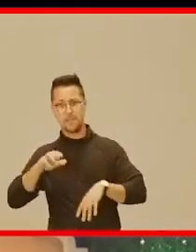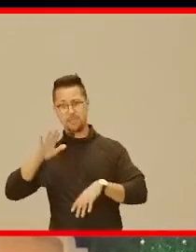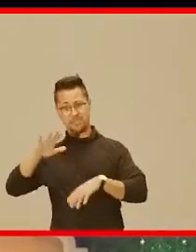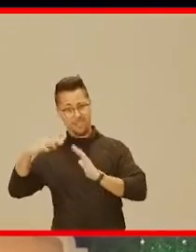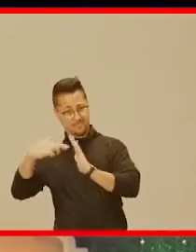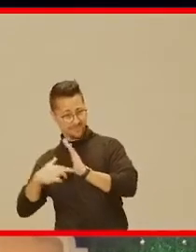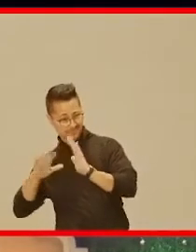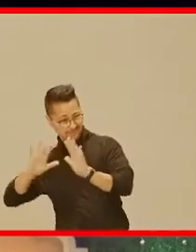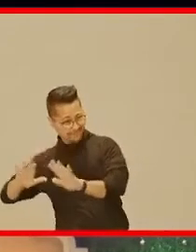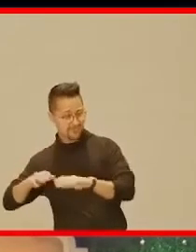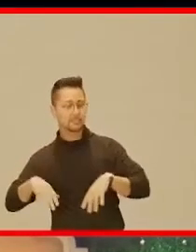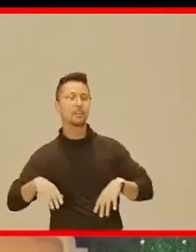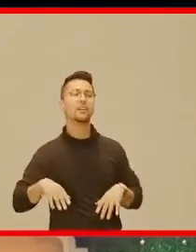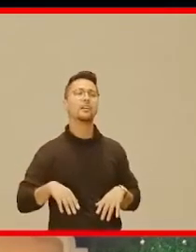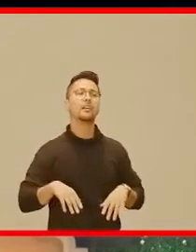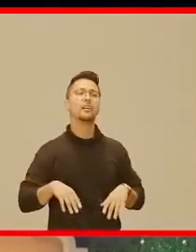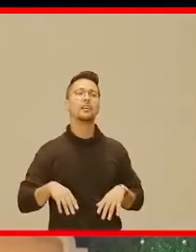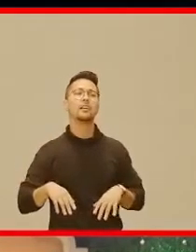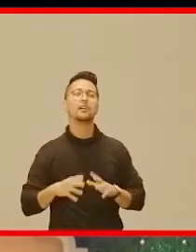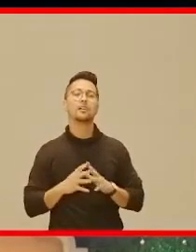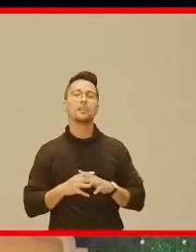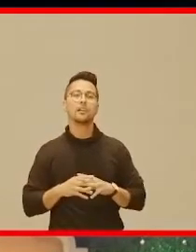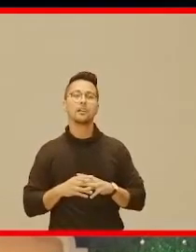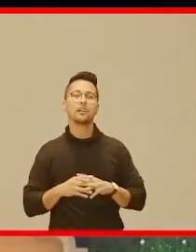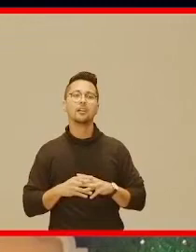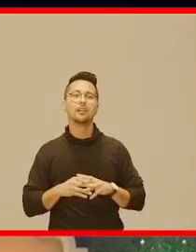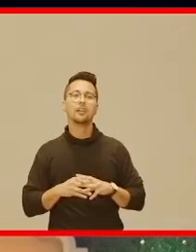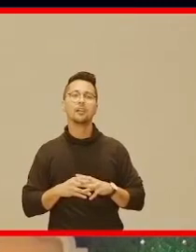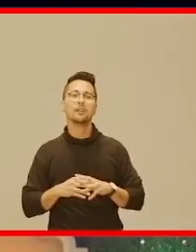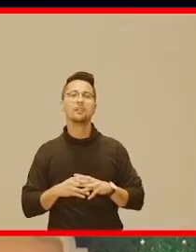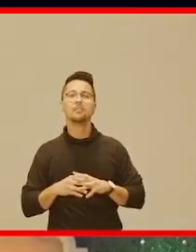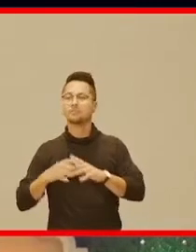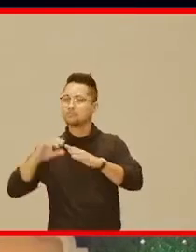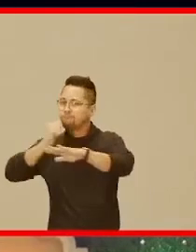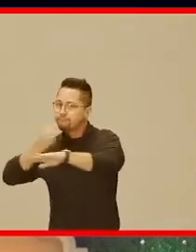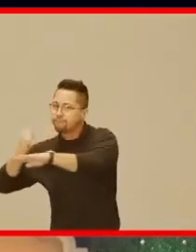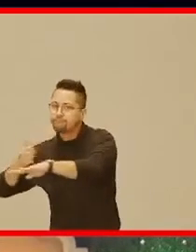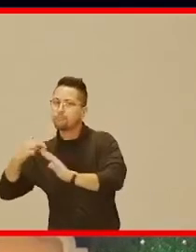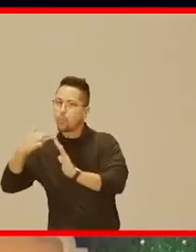that, and getting them, dealing with the rulemaking process.